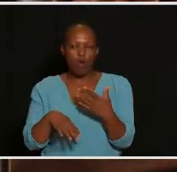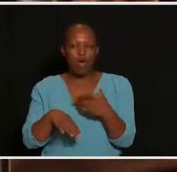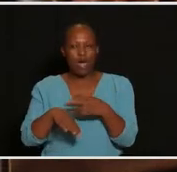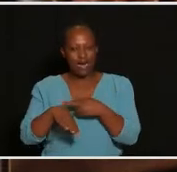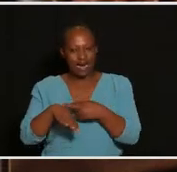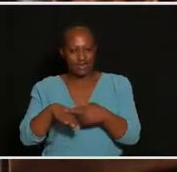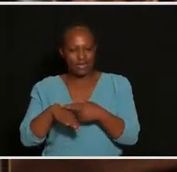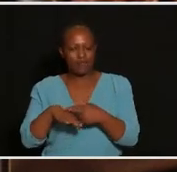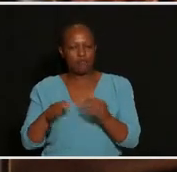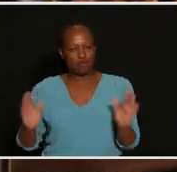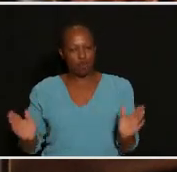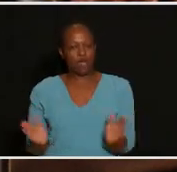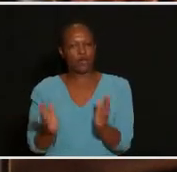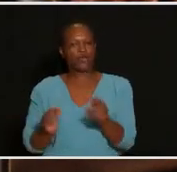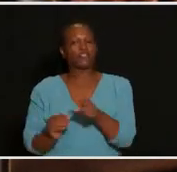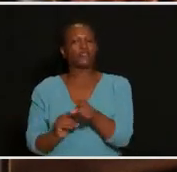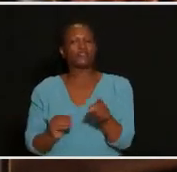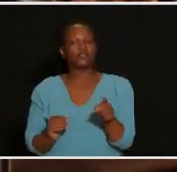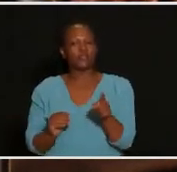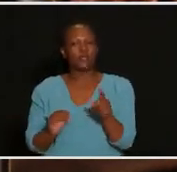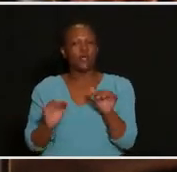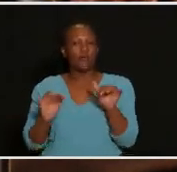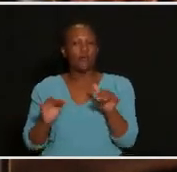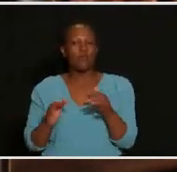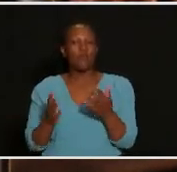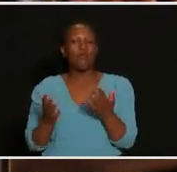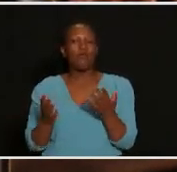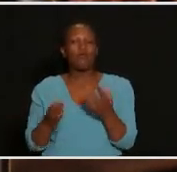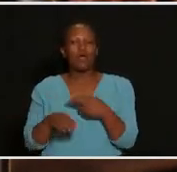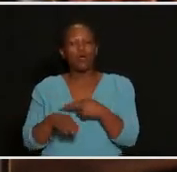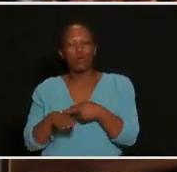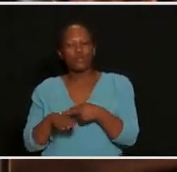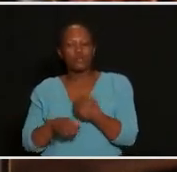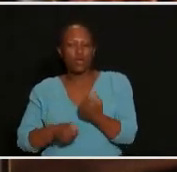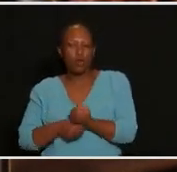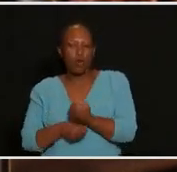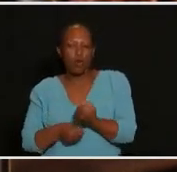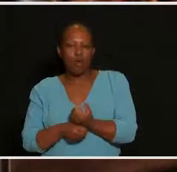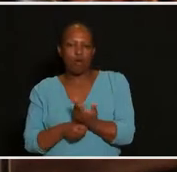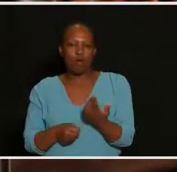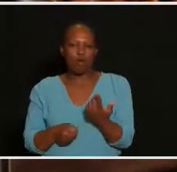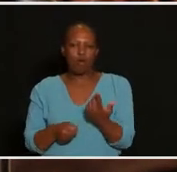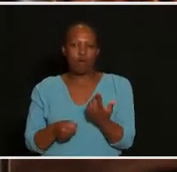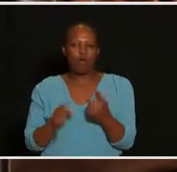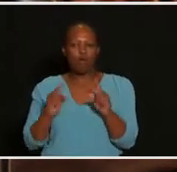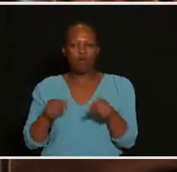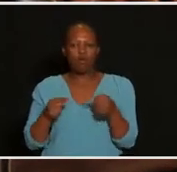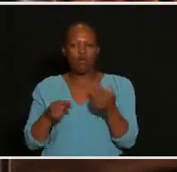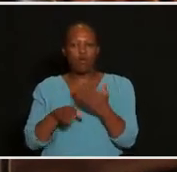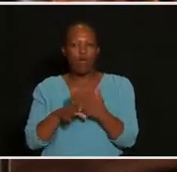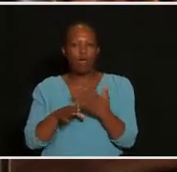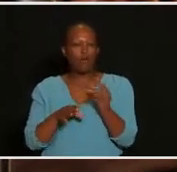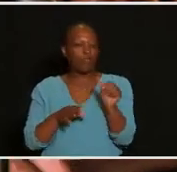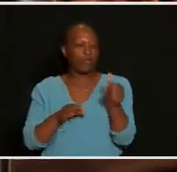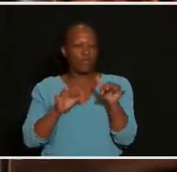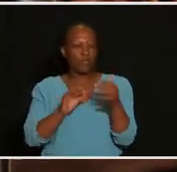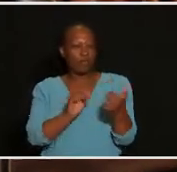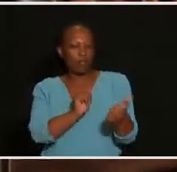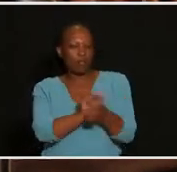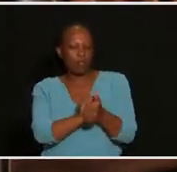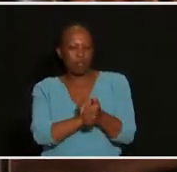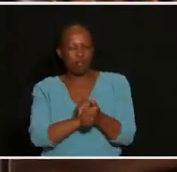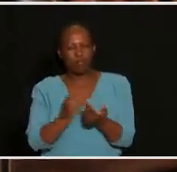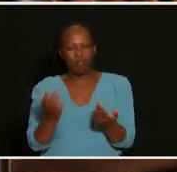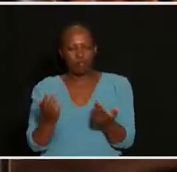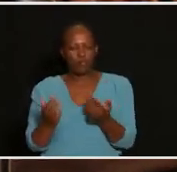racism where we see people uh races at work they can't even works with colleagues appropriately